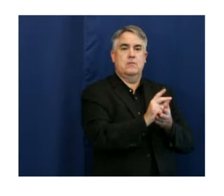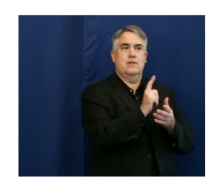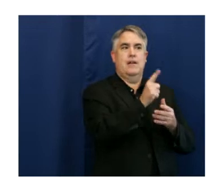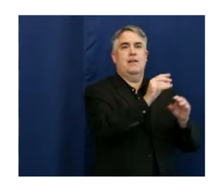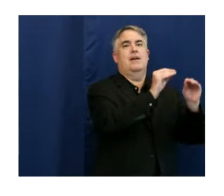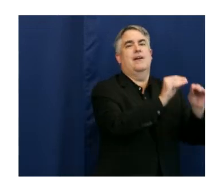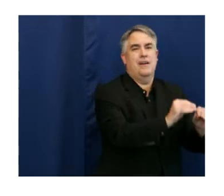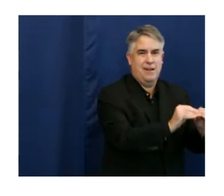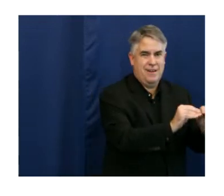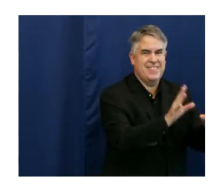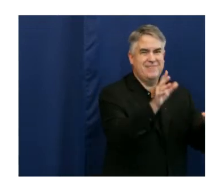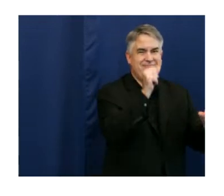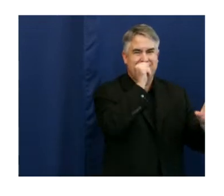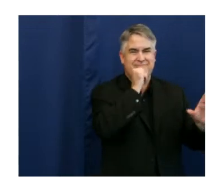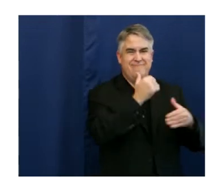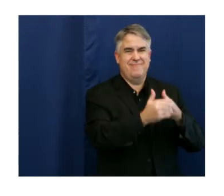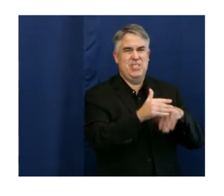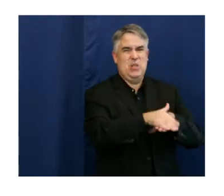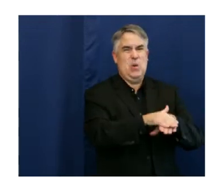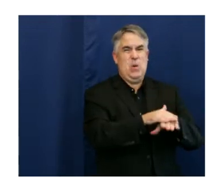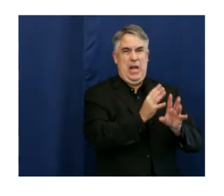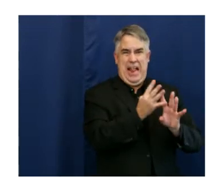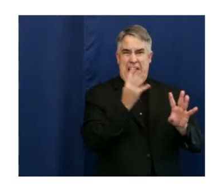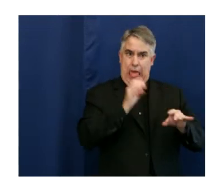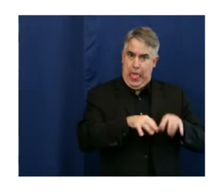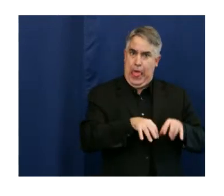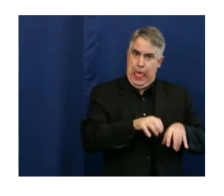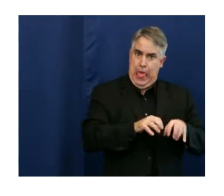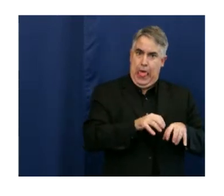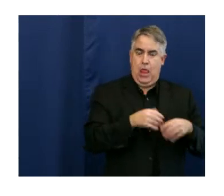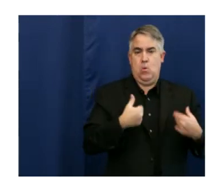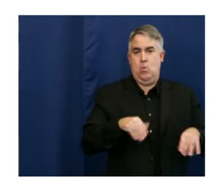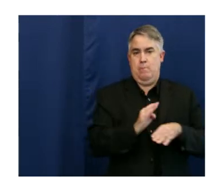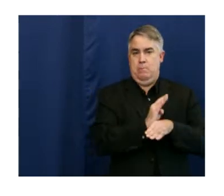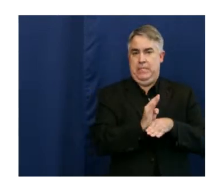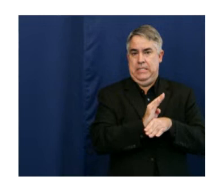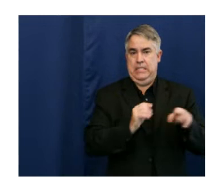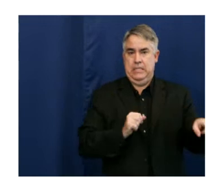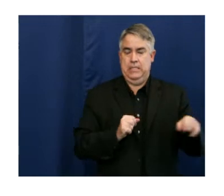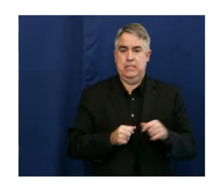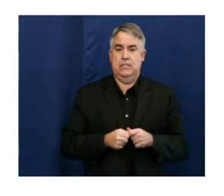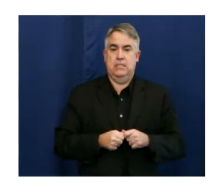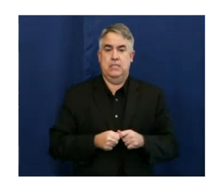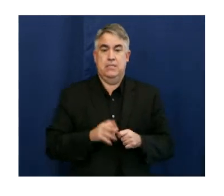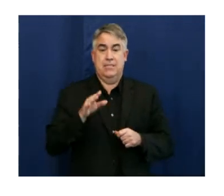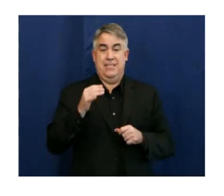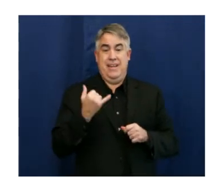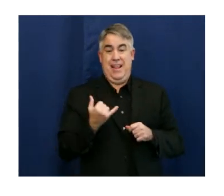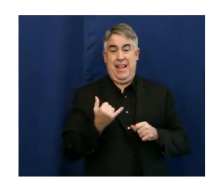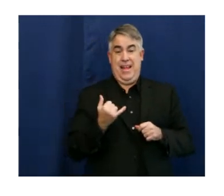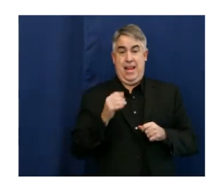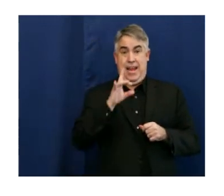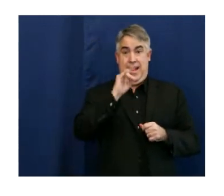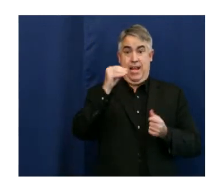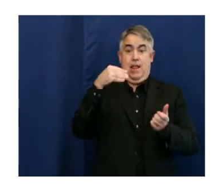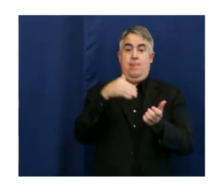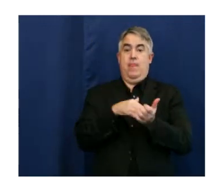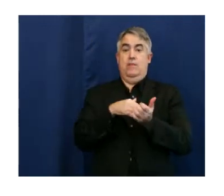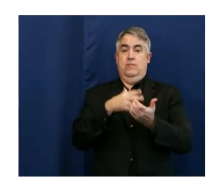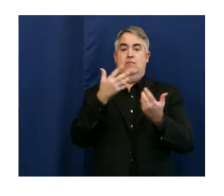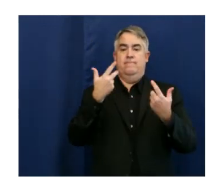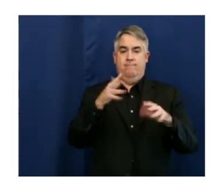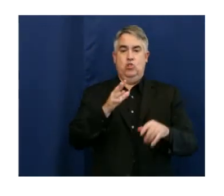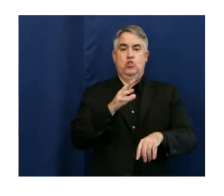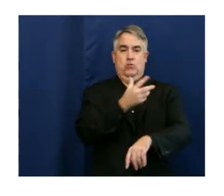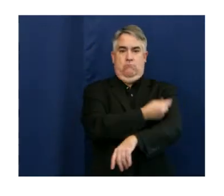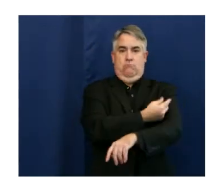know of today, based on San Diego Immunization Registry, is almost 80,000 first doses, almost 13,000 second doses,